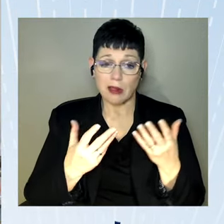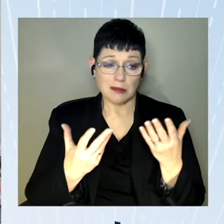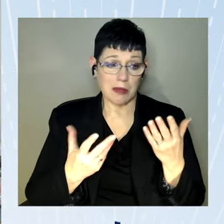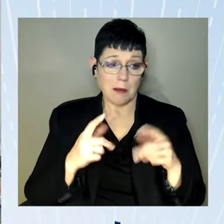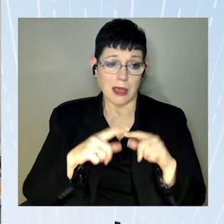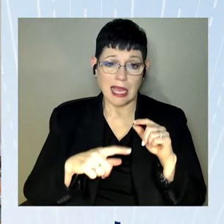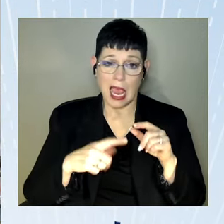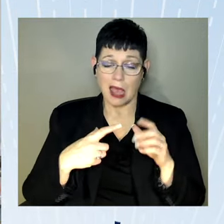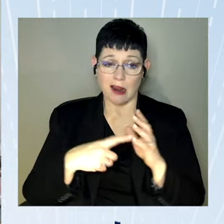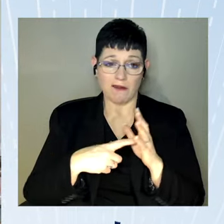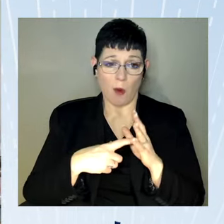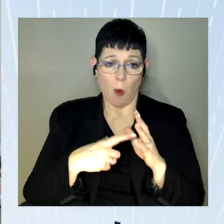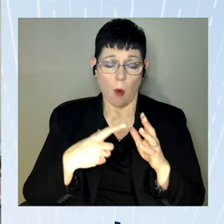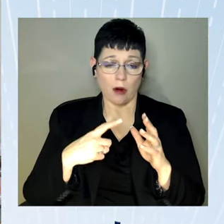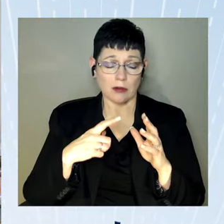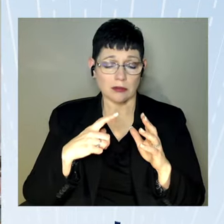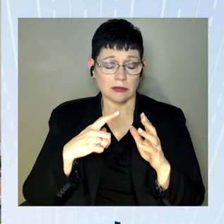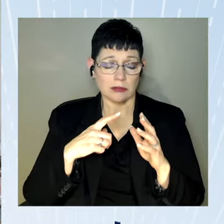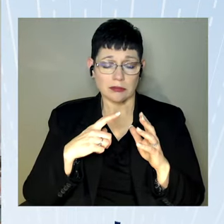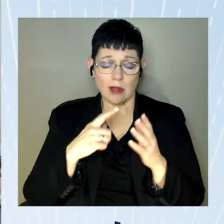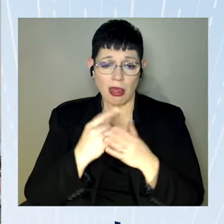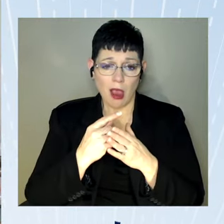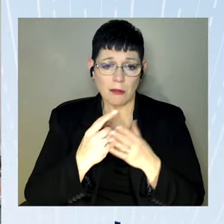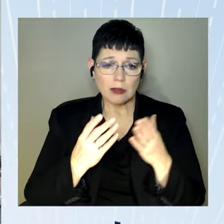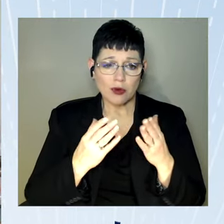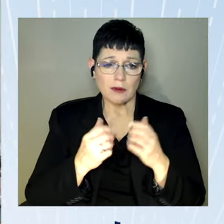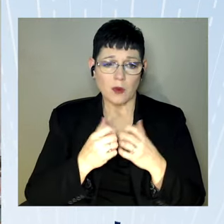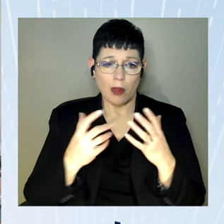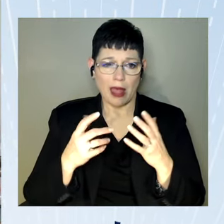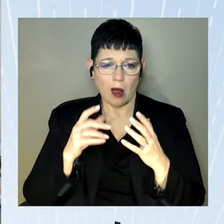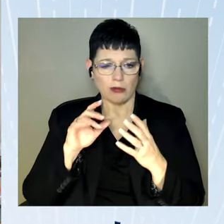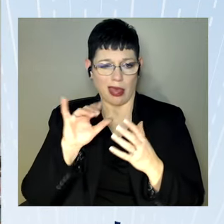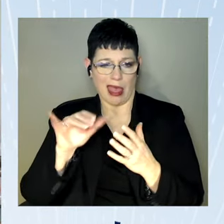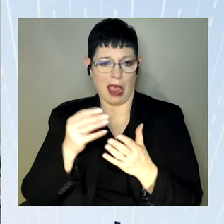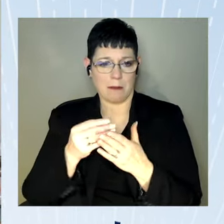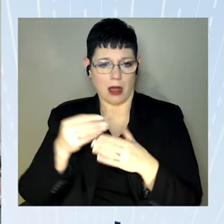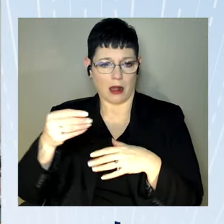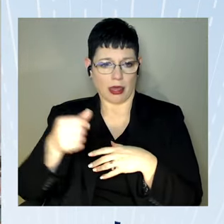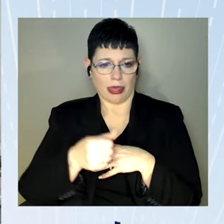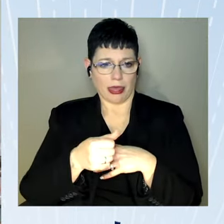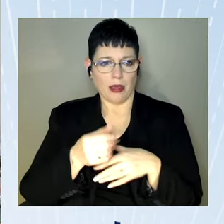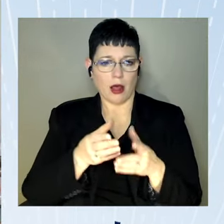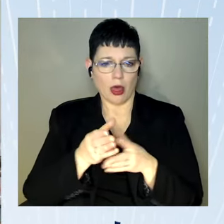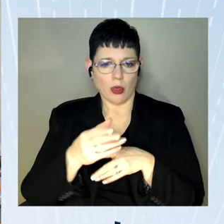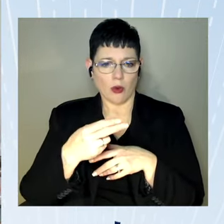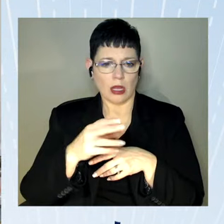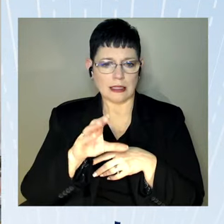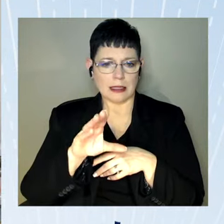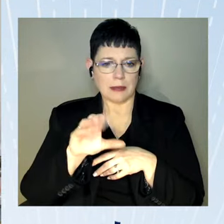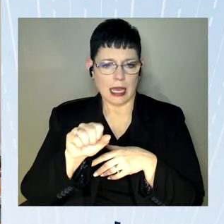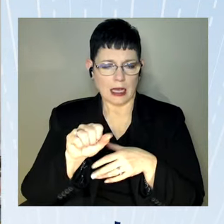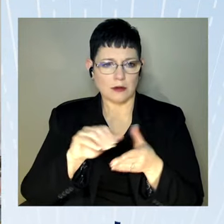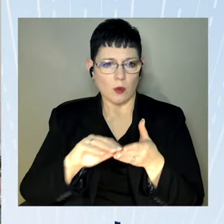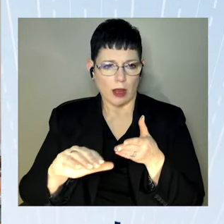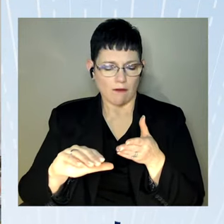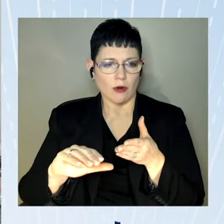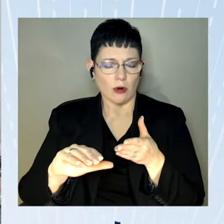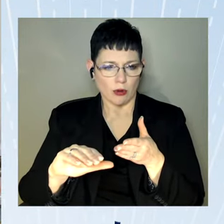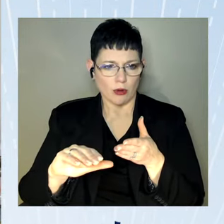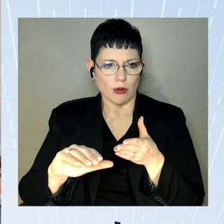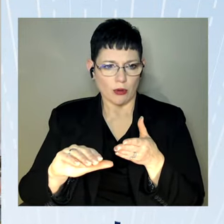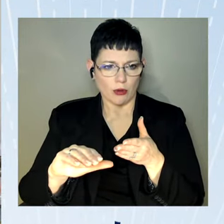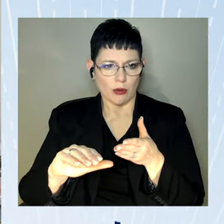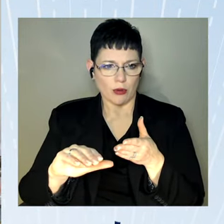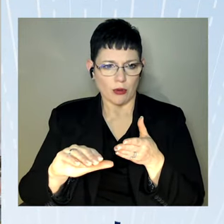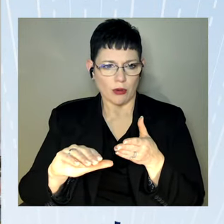participate in this service or many others without the financial assistance provided through the HCBS waivers. We see the